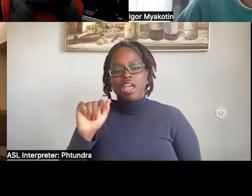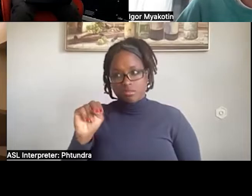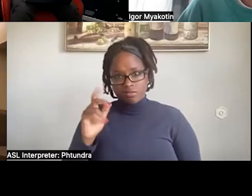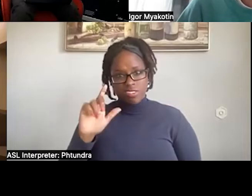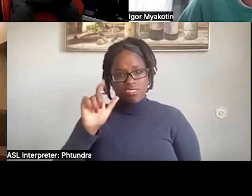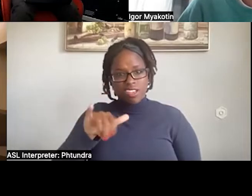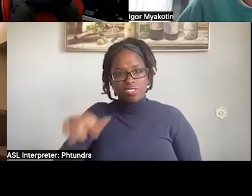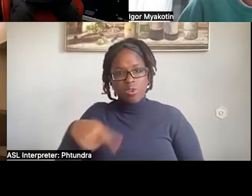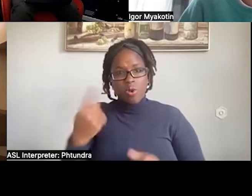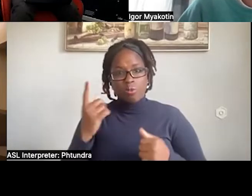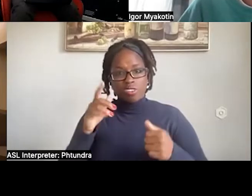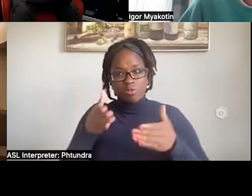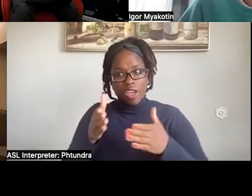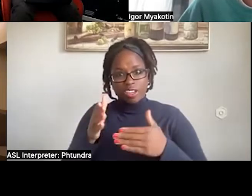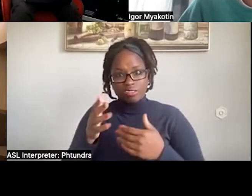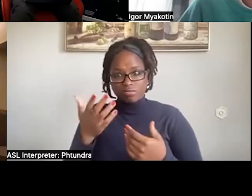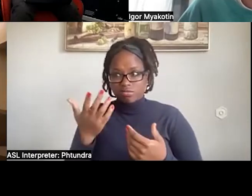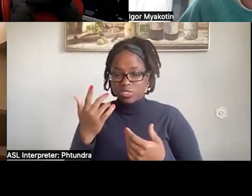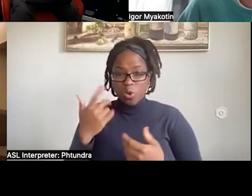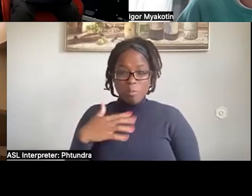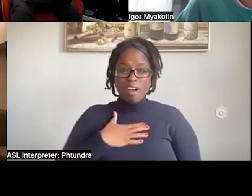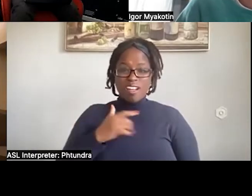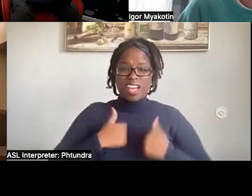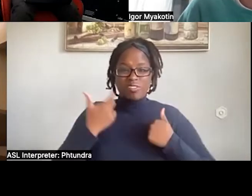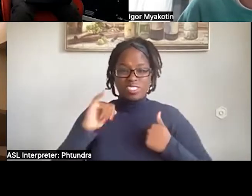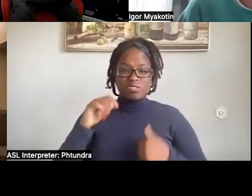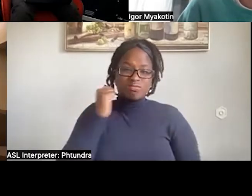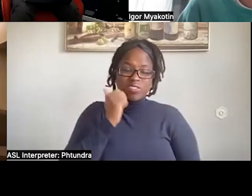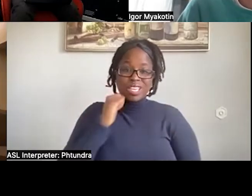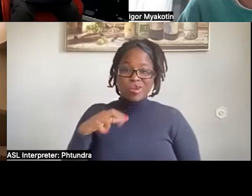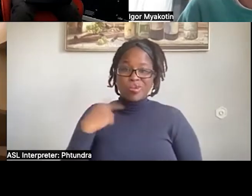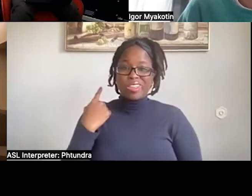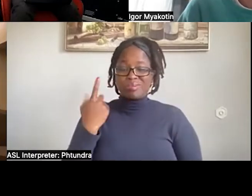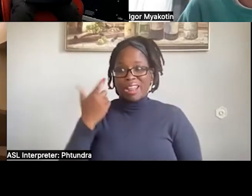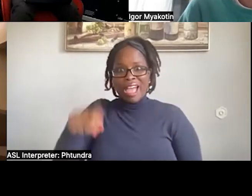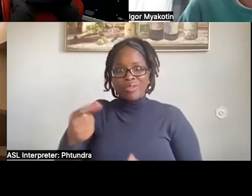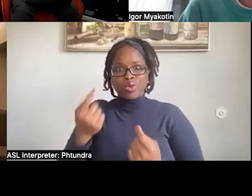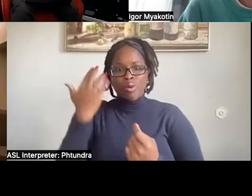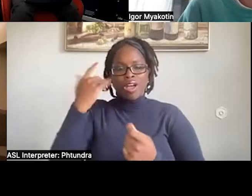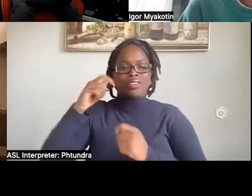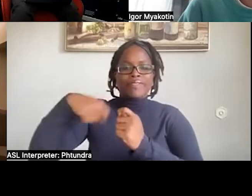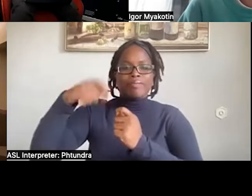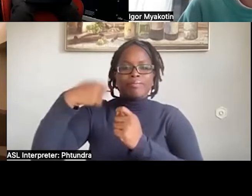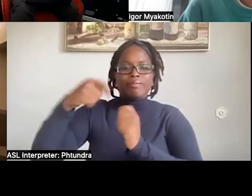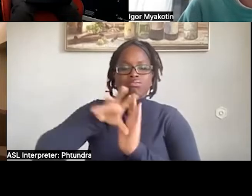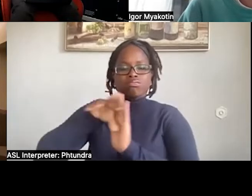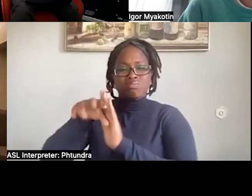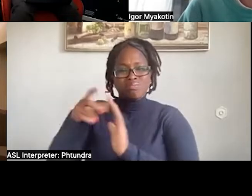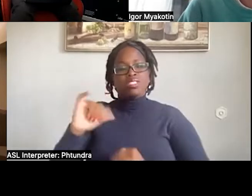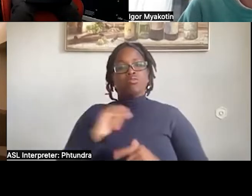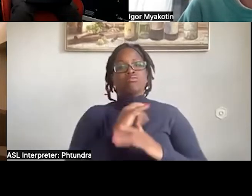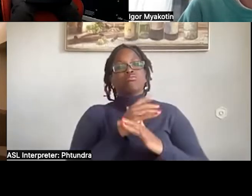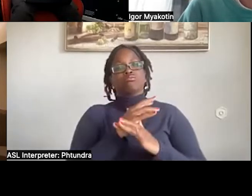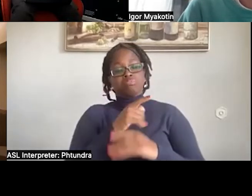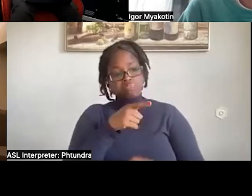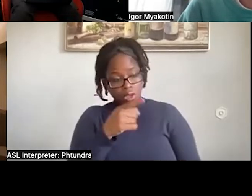should go risk my life all the time. But still, in Germany, there is a system. There is a huge, very